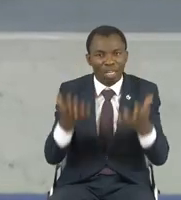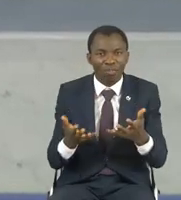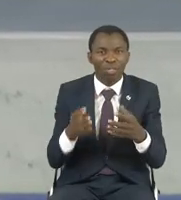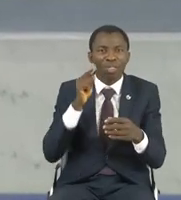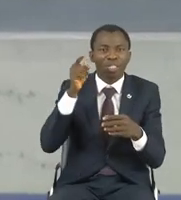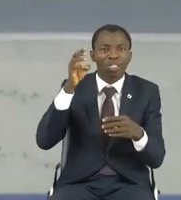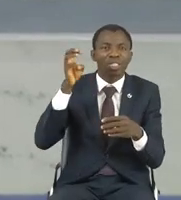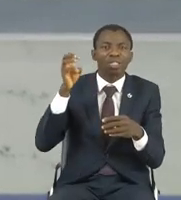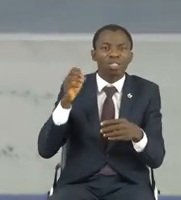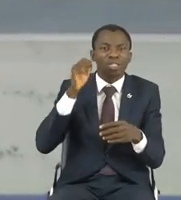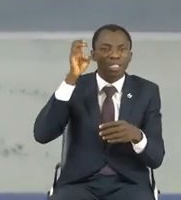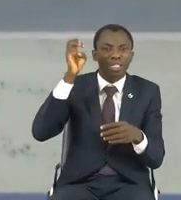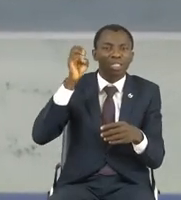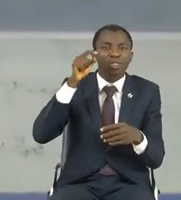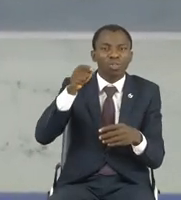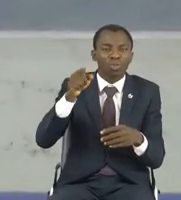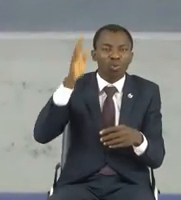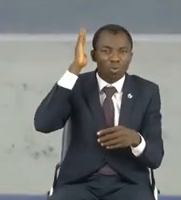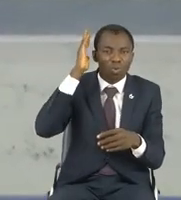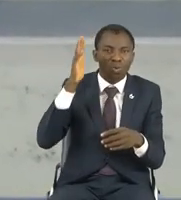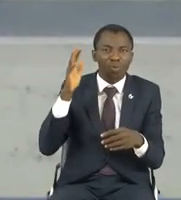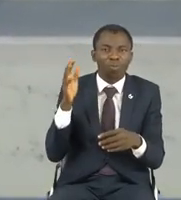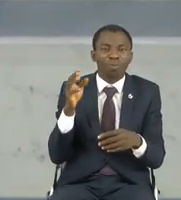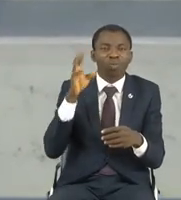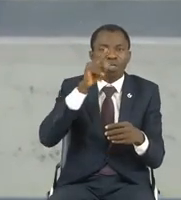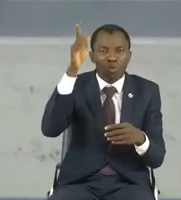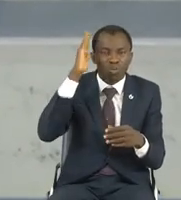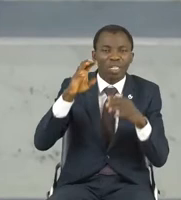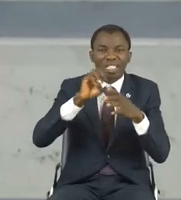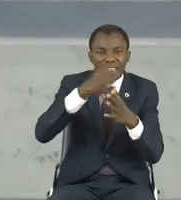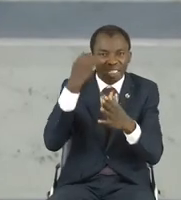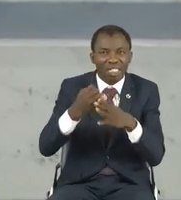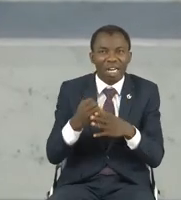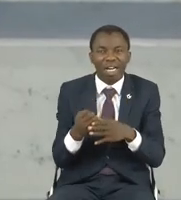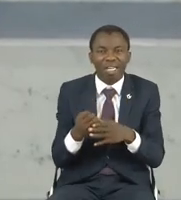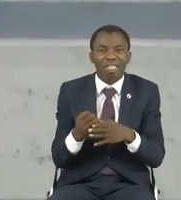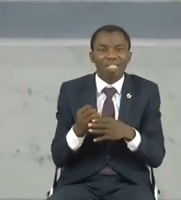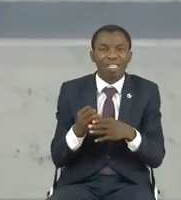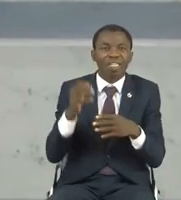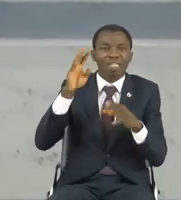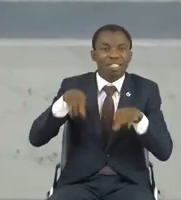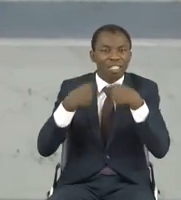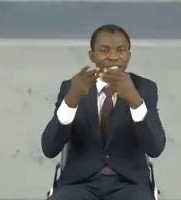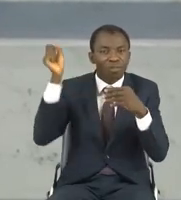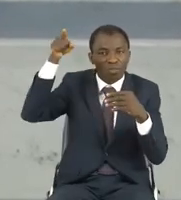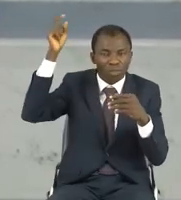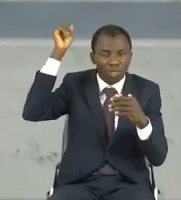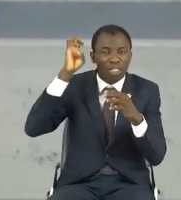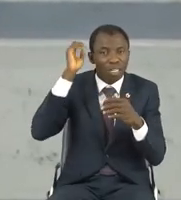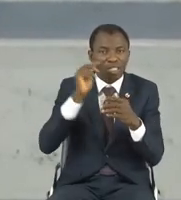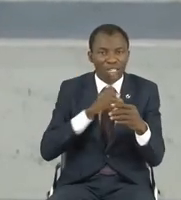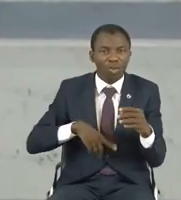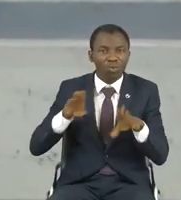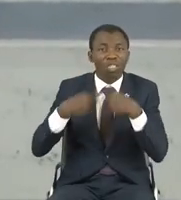lessen the weight of the cross, or it leaves the cross there and it gives you a greater grace, a